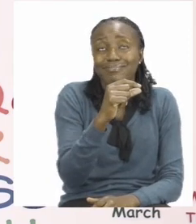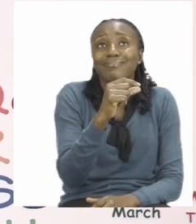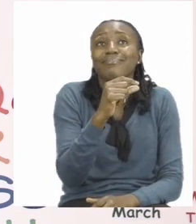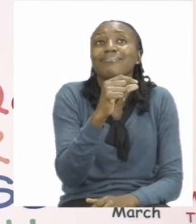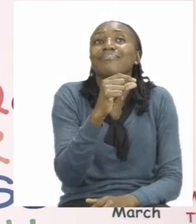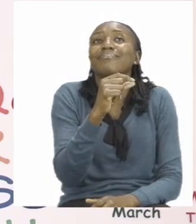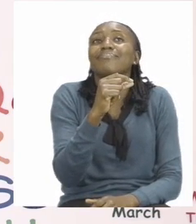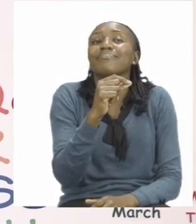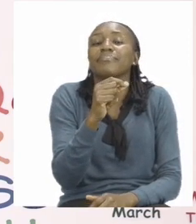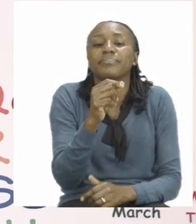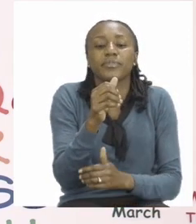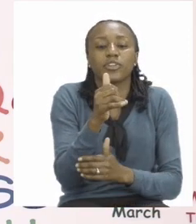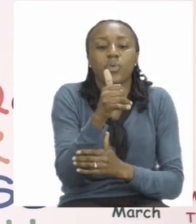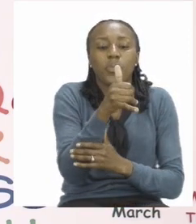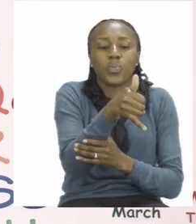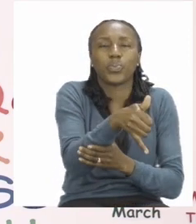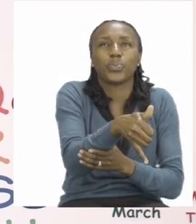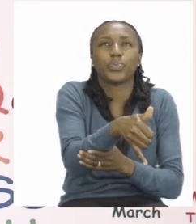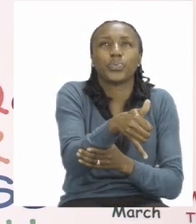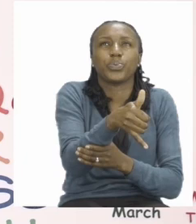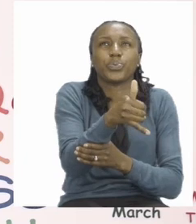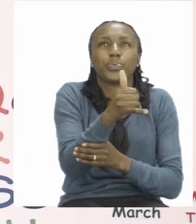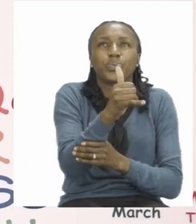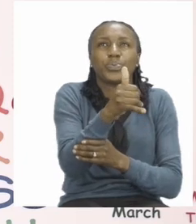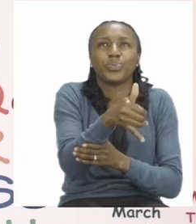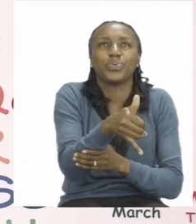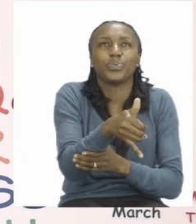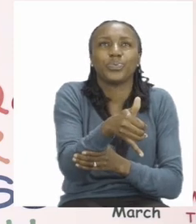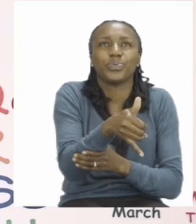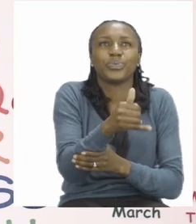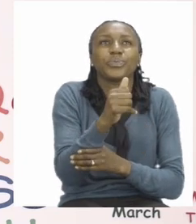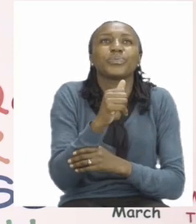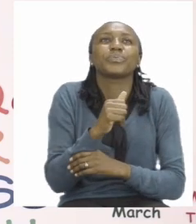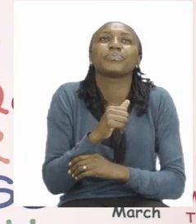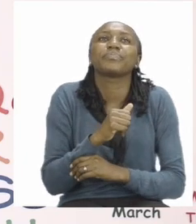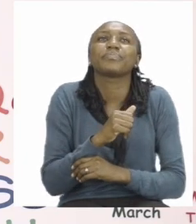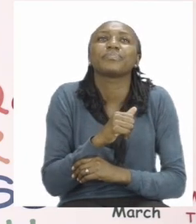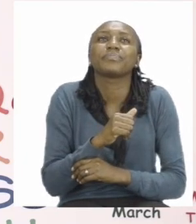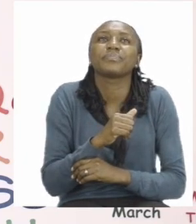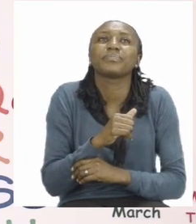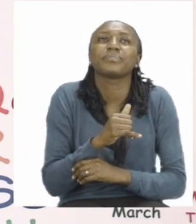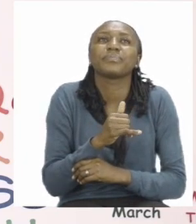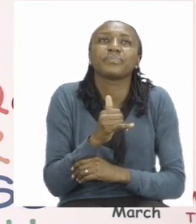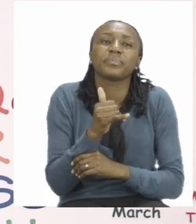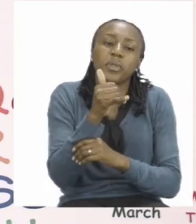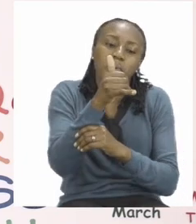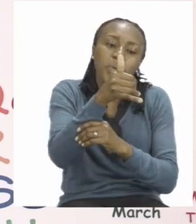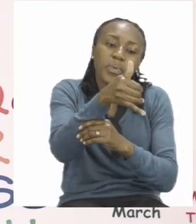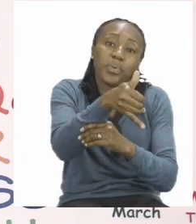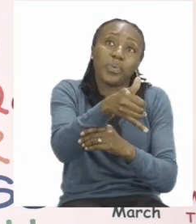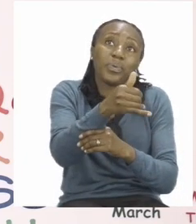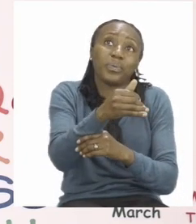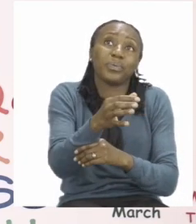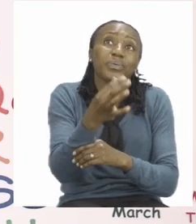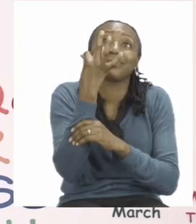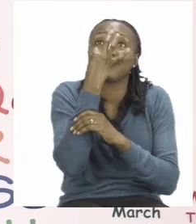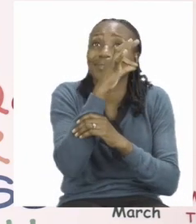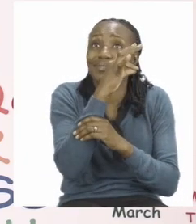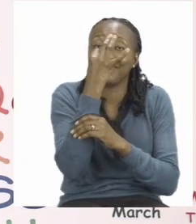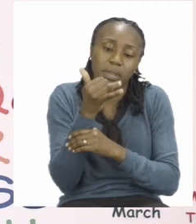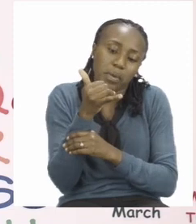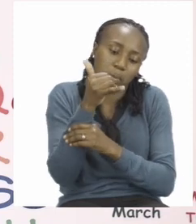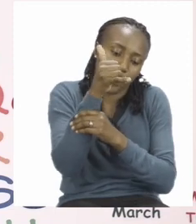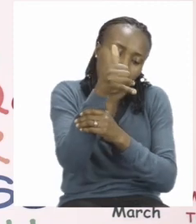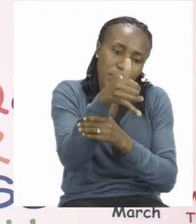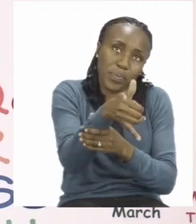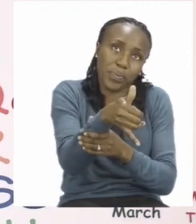say watering. Well done. So take your container and we want to water our plant